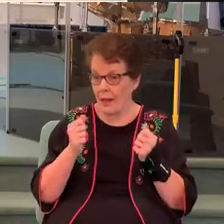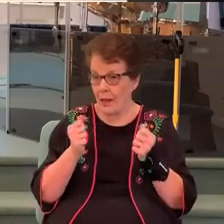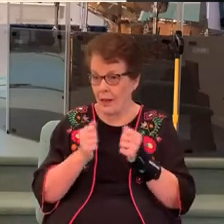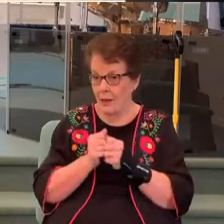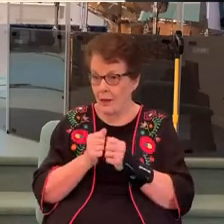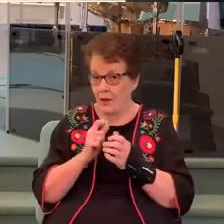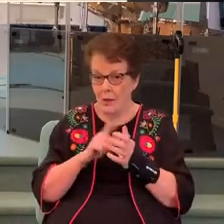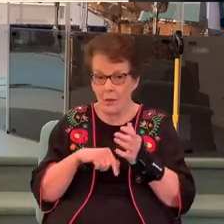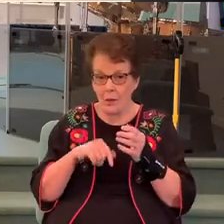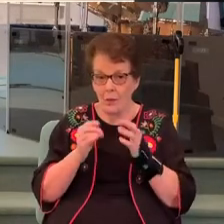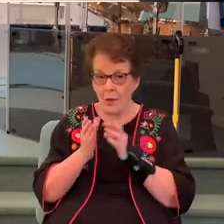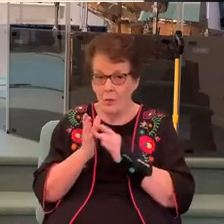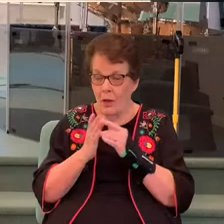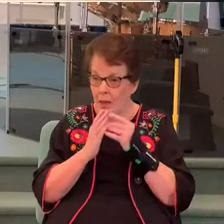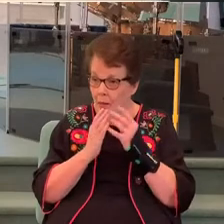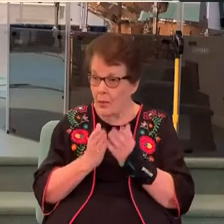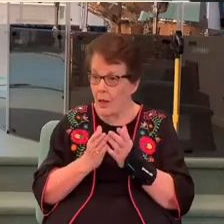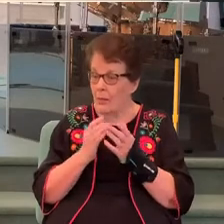believer.